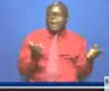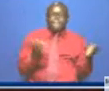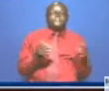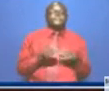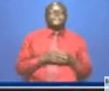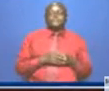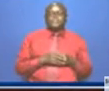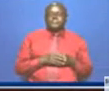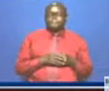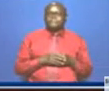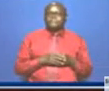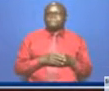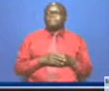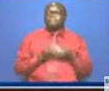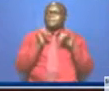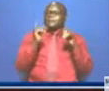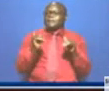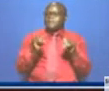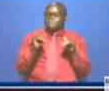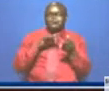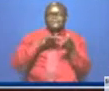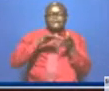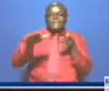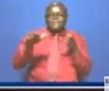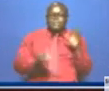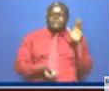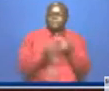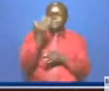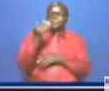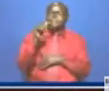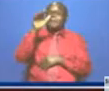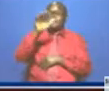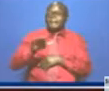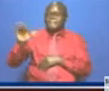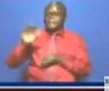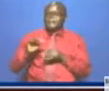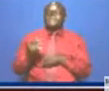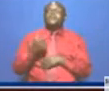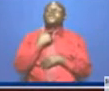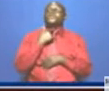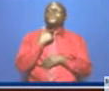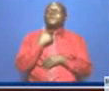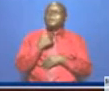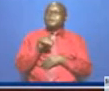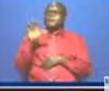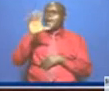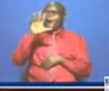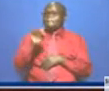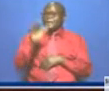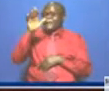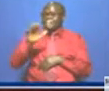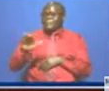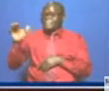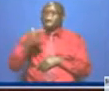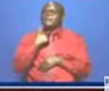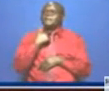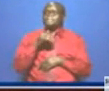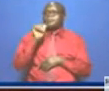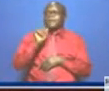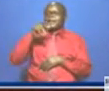Madam Speaker, a new study launched by the Inter-parliamentary Union and the African Parliamentary Union, APU and